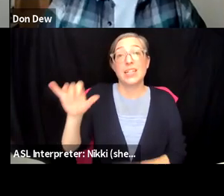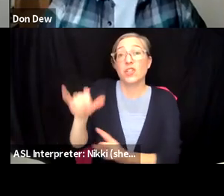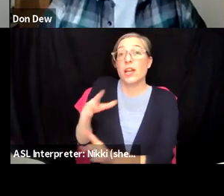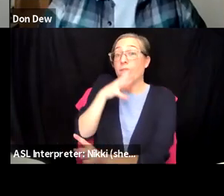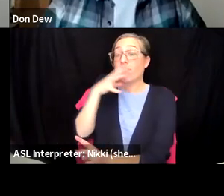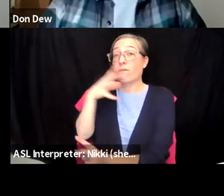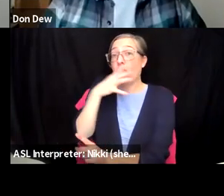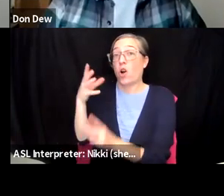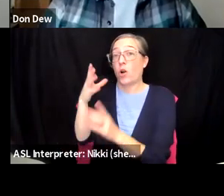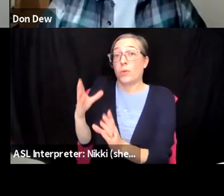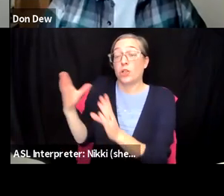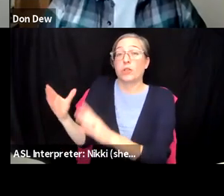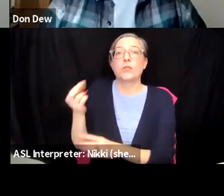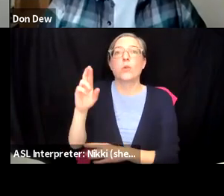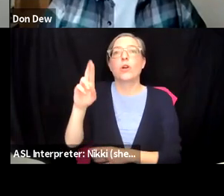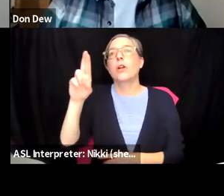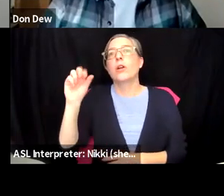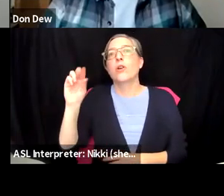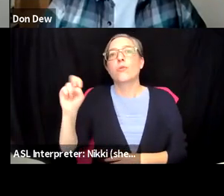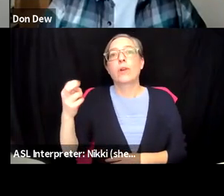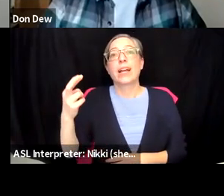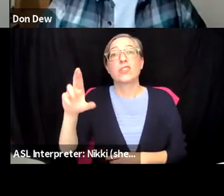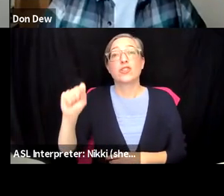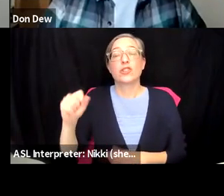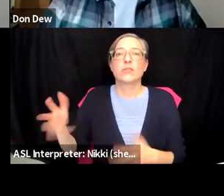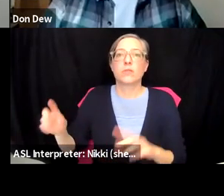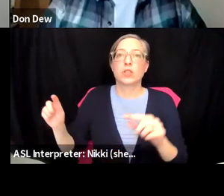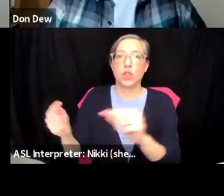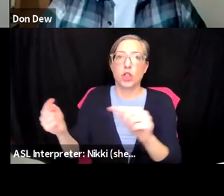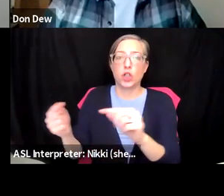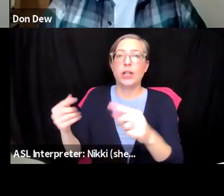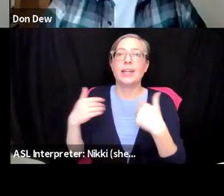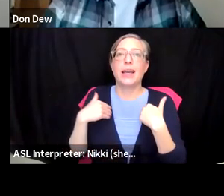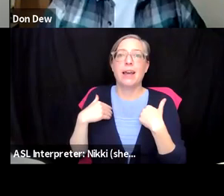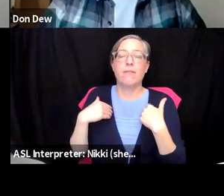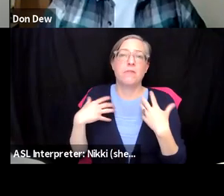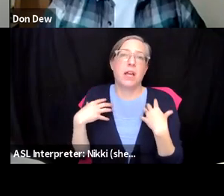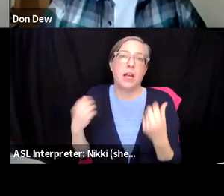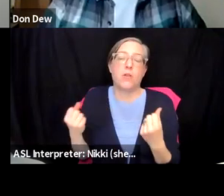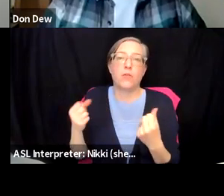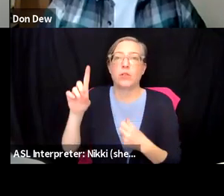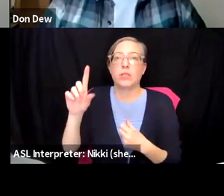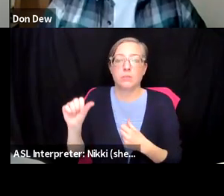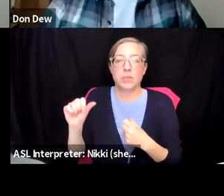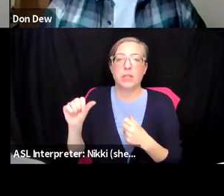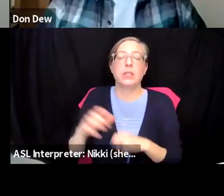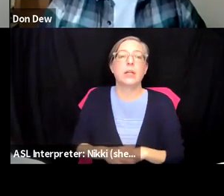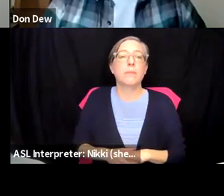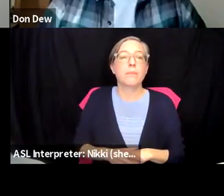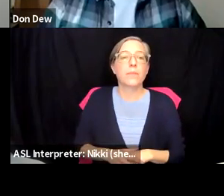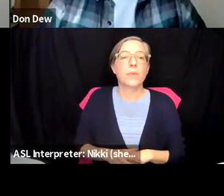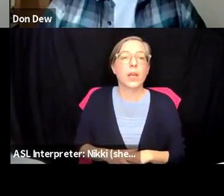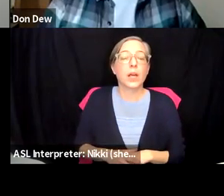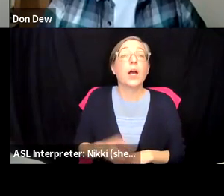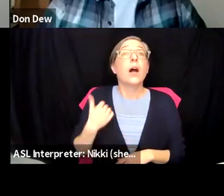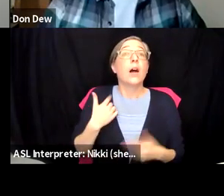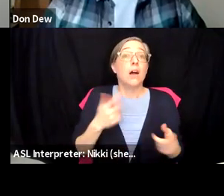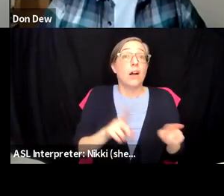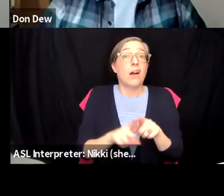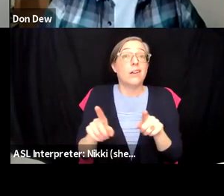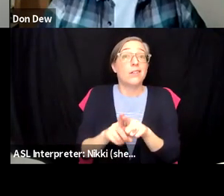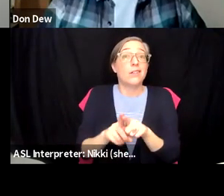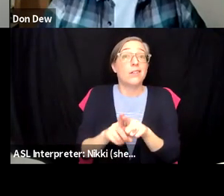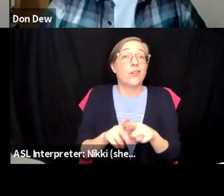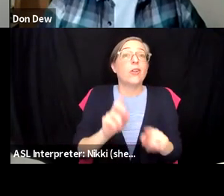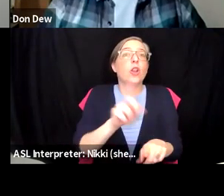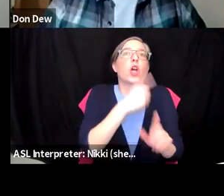condition. And then we do have some alternative financing or loan programs, if you will, for Nebraskans